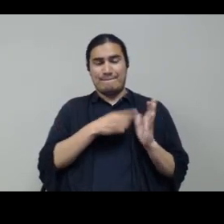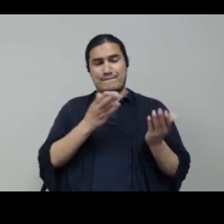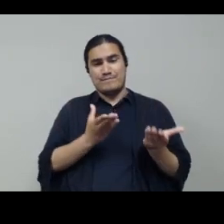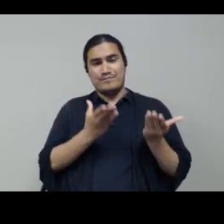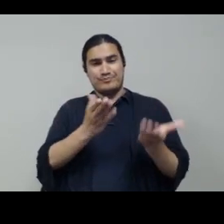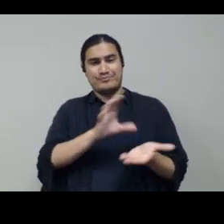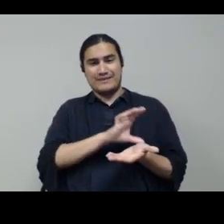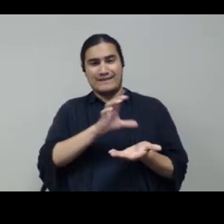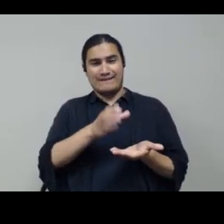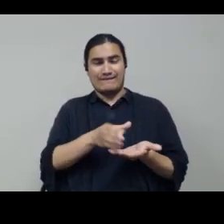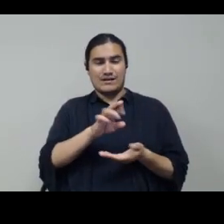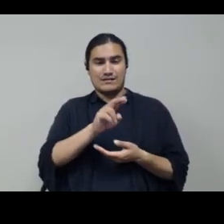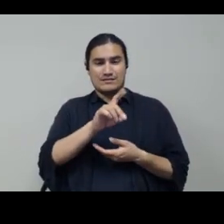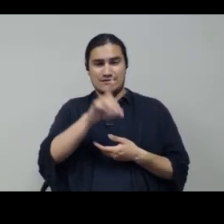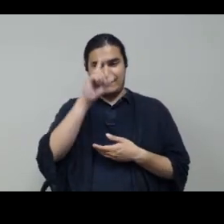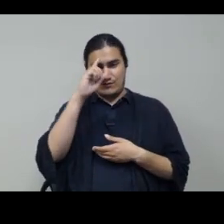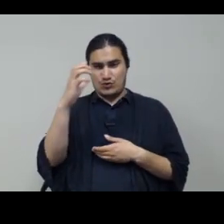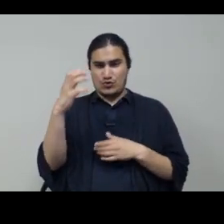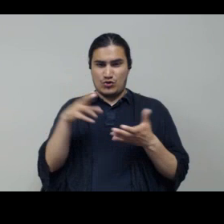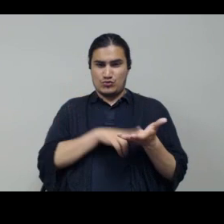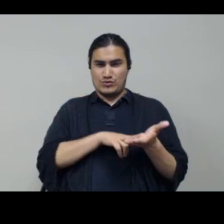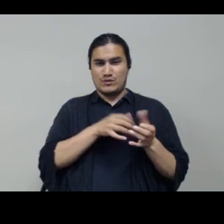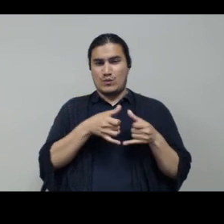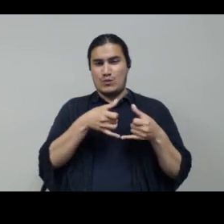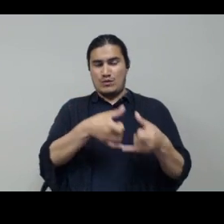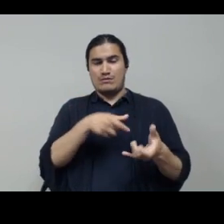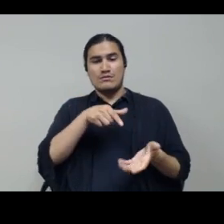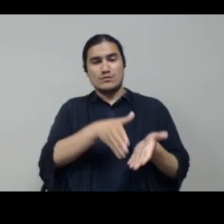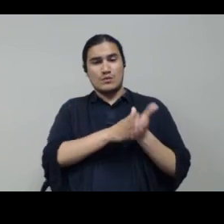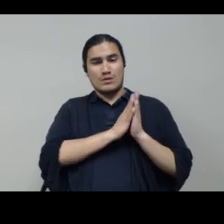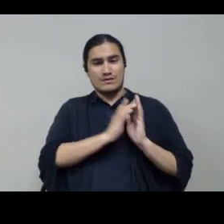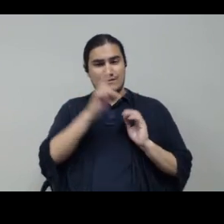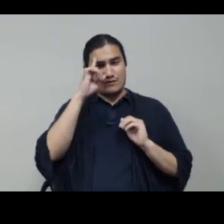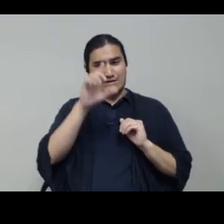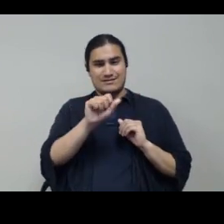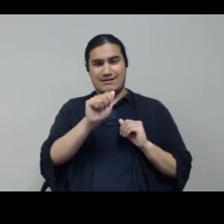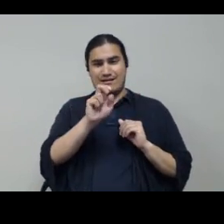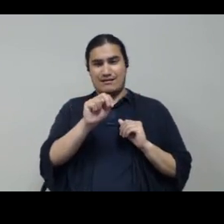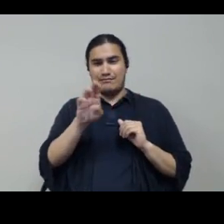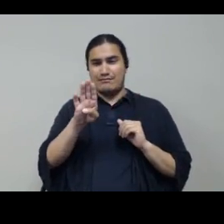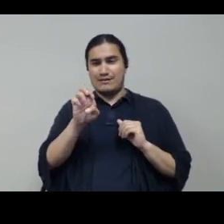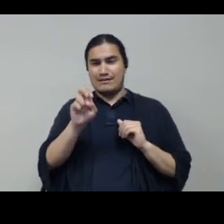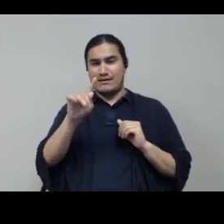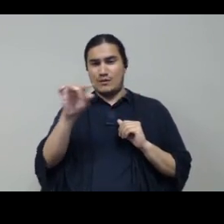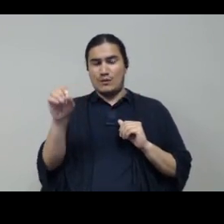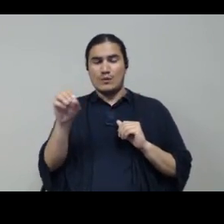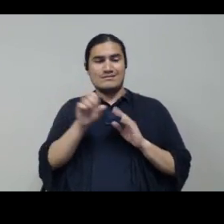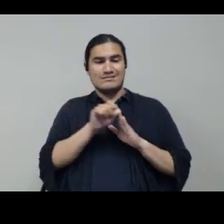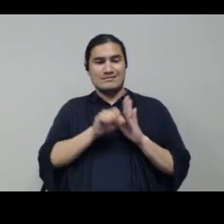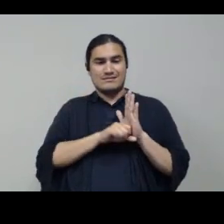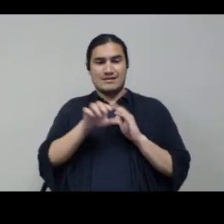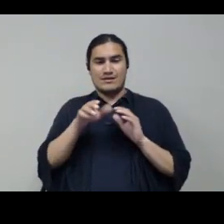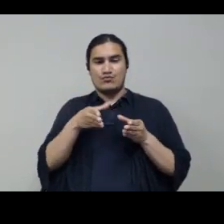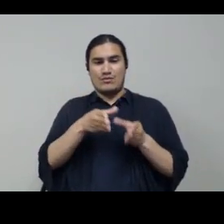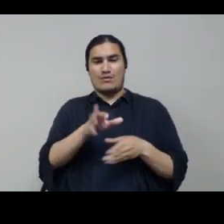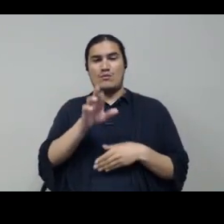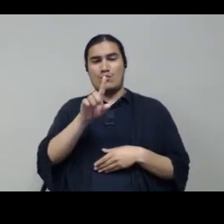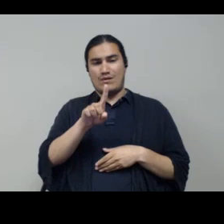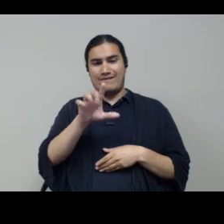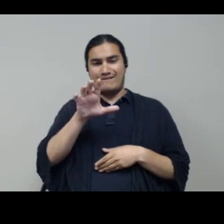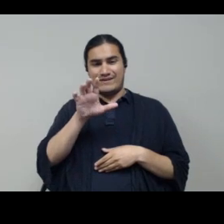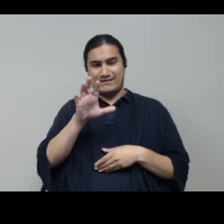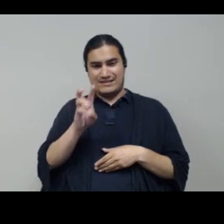allocation request for contract award. This request is for the San Benito State Route 156 improvement project. This